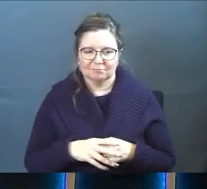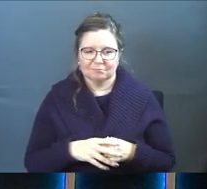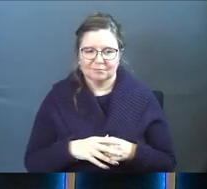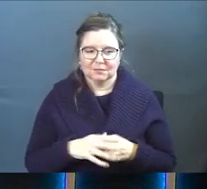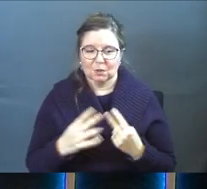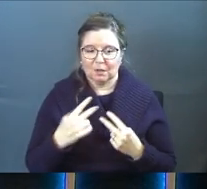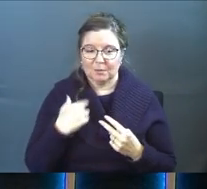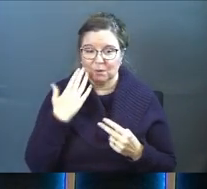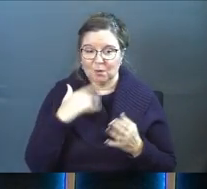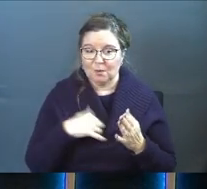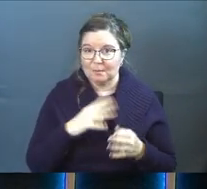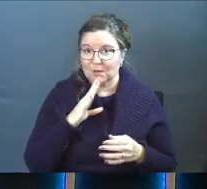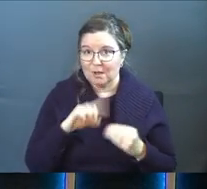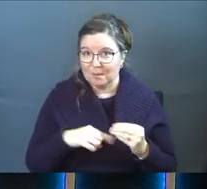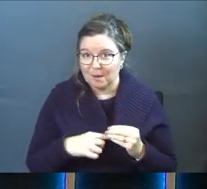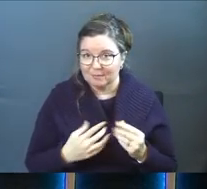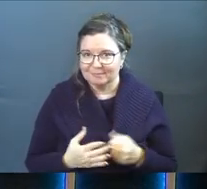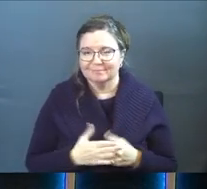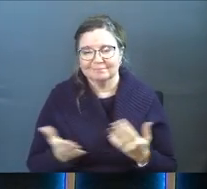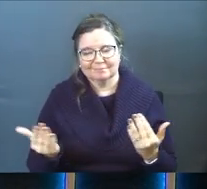Don't look at me like you don't know what I'm talking about.